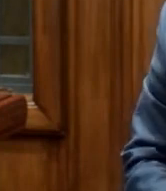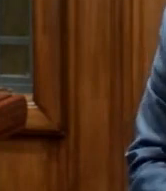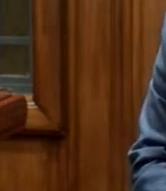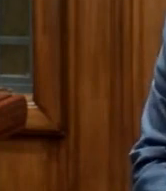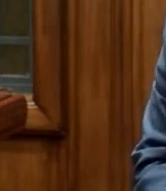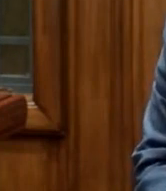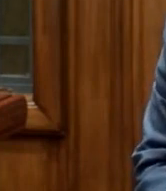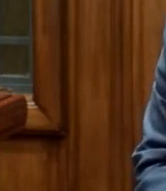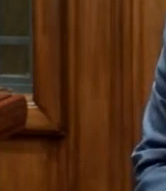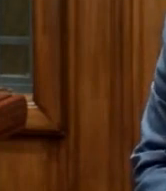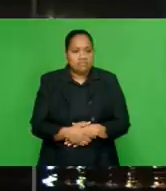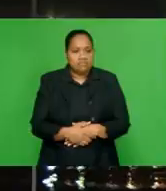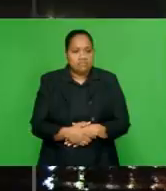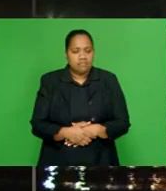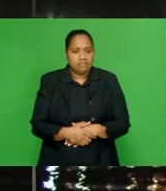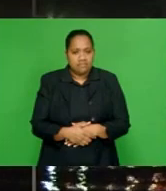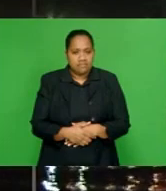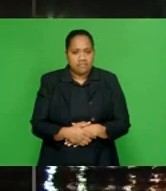will see the greatest good.